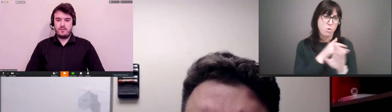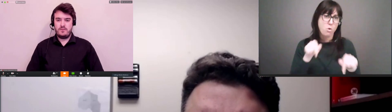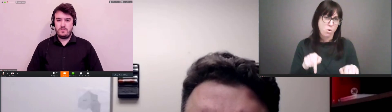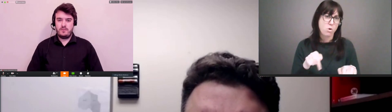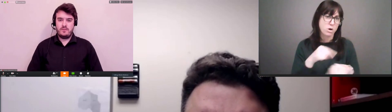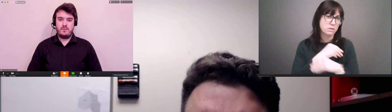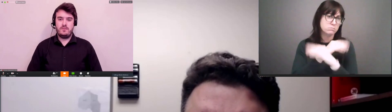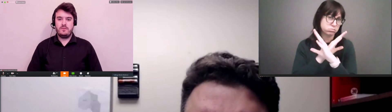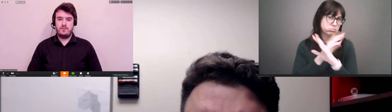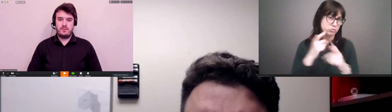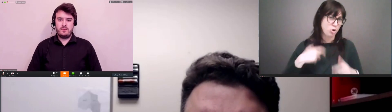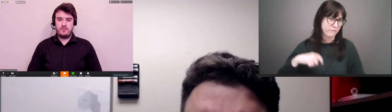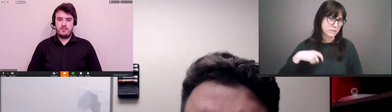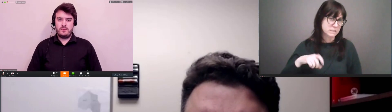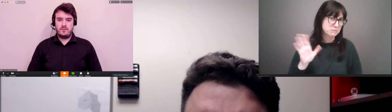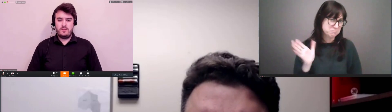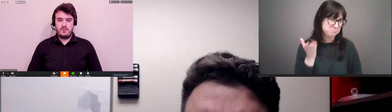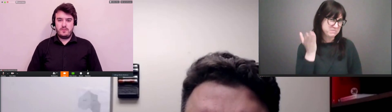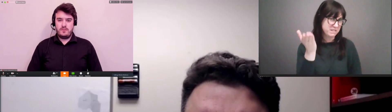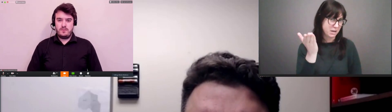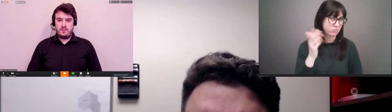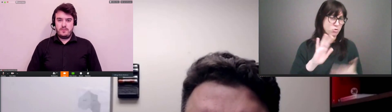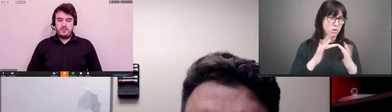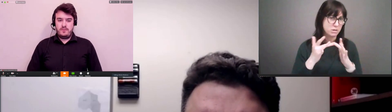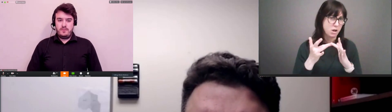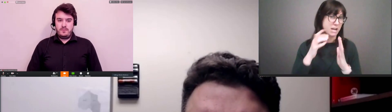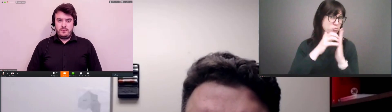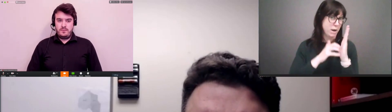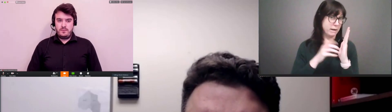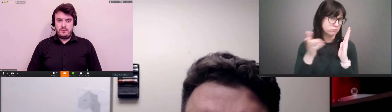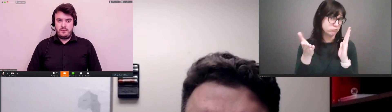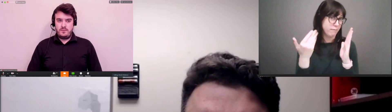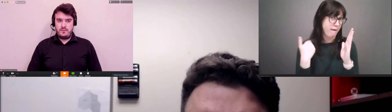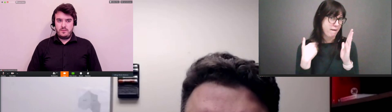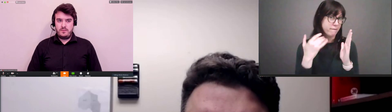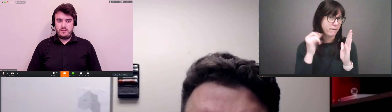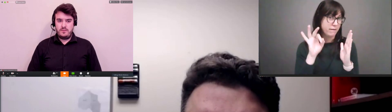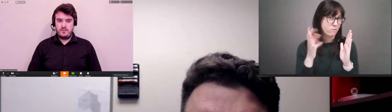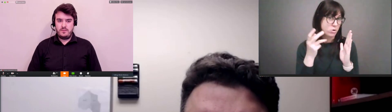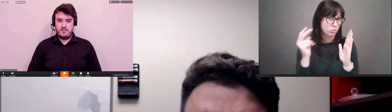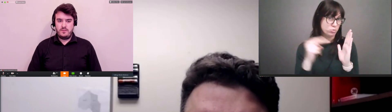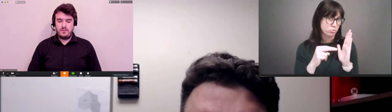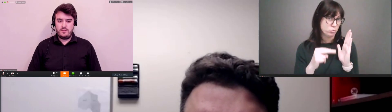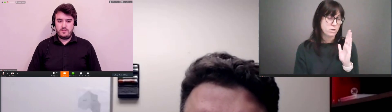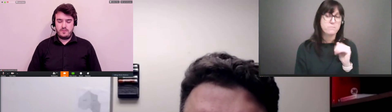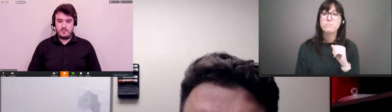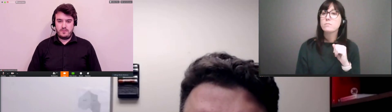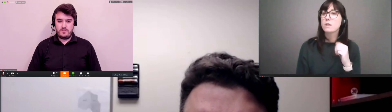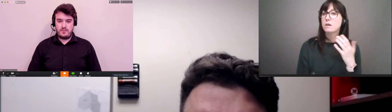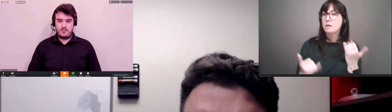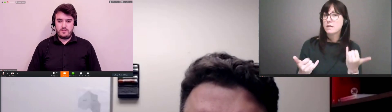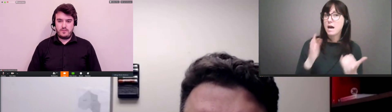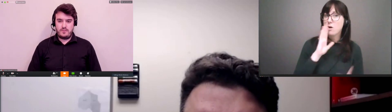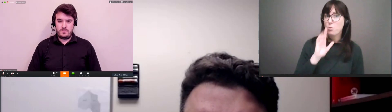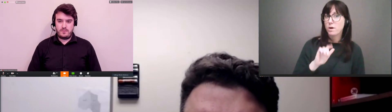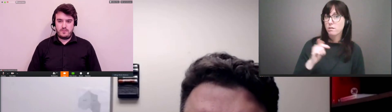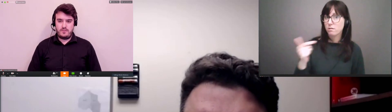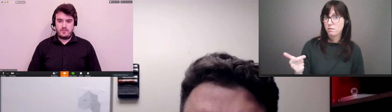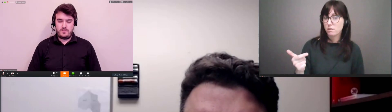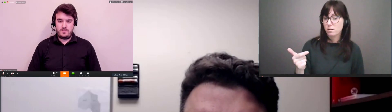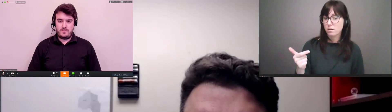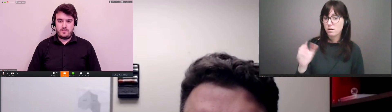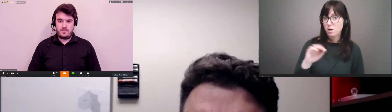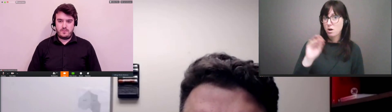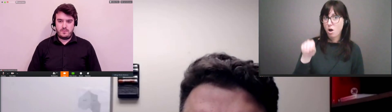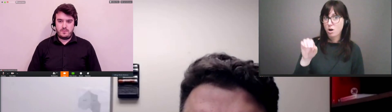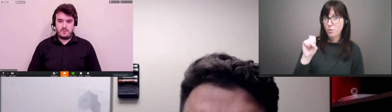media conferences. So that information is also available in writing if you would like to check that out. We'll give the floor over to Ottawa